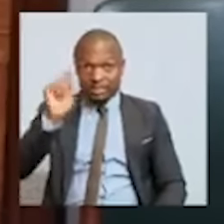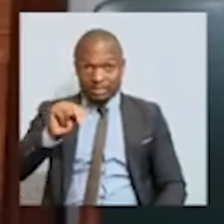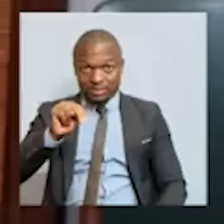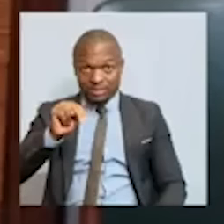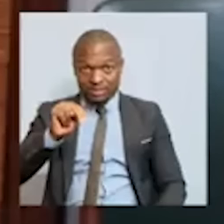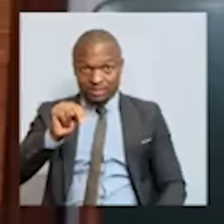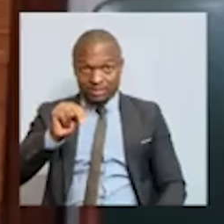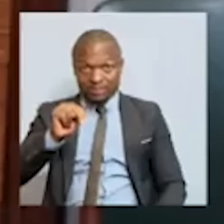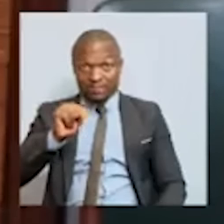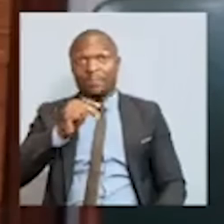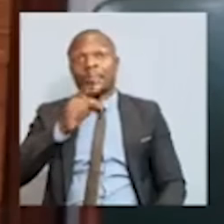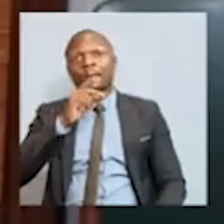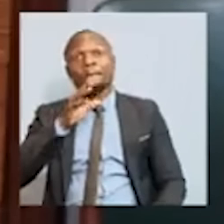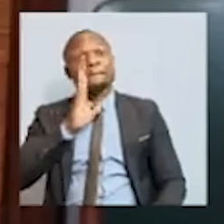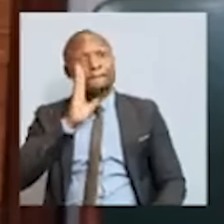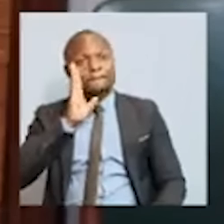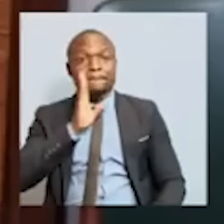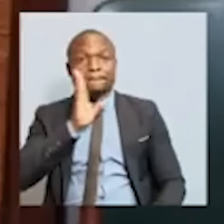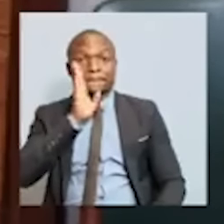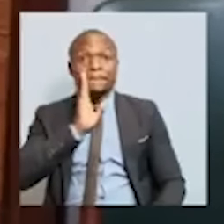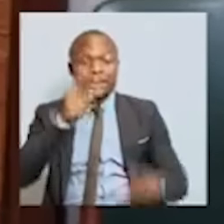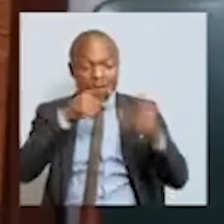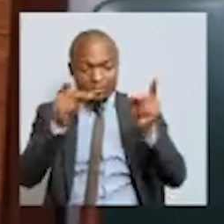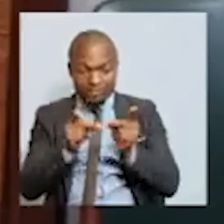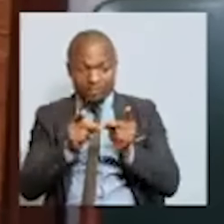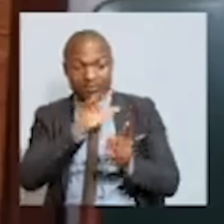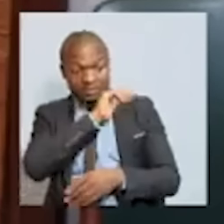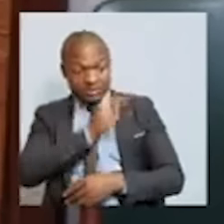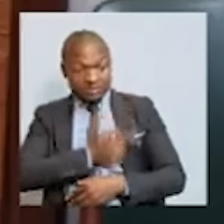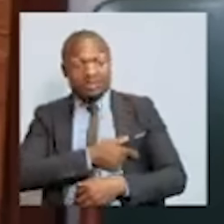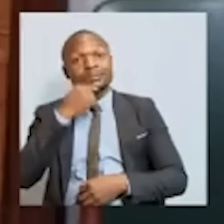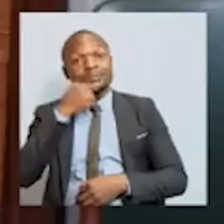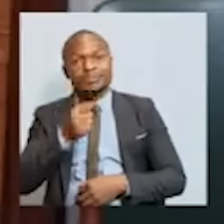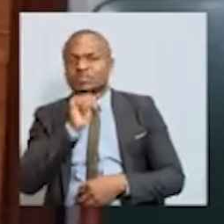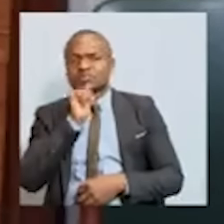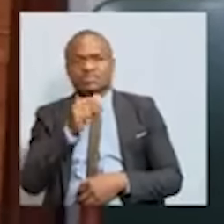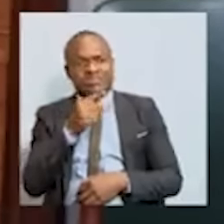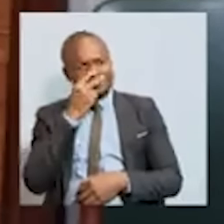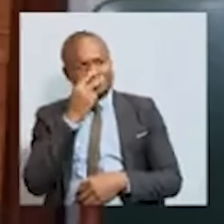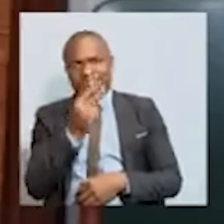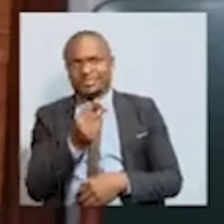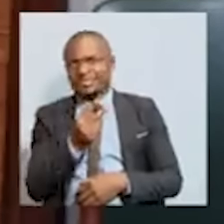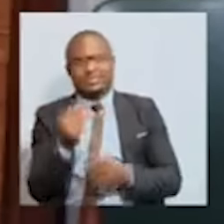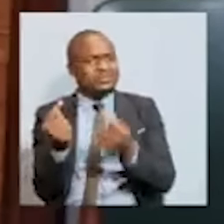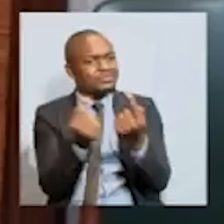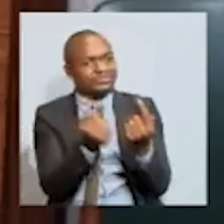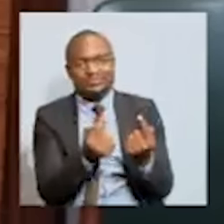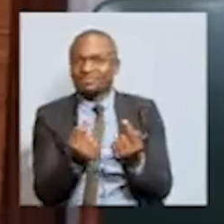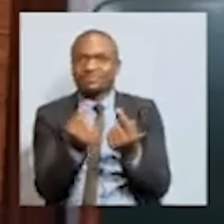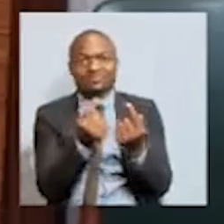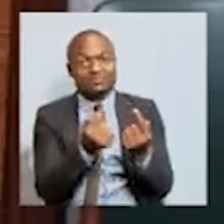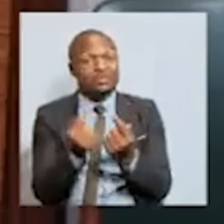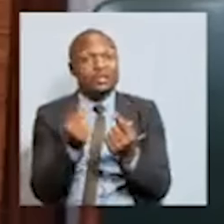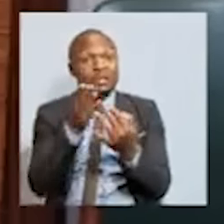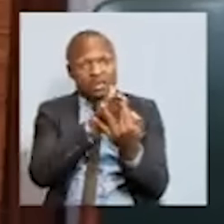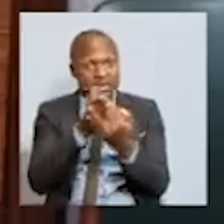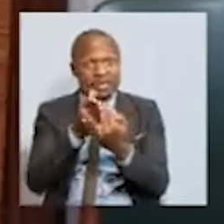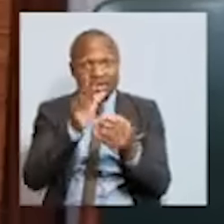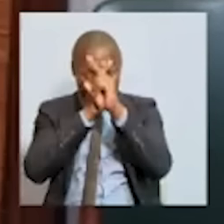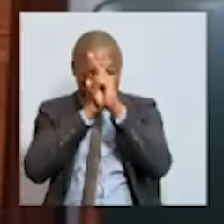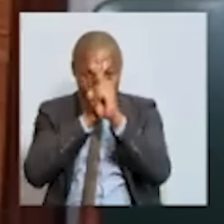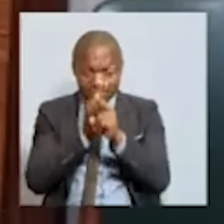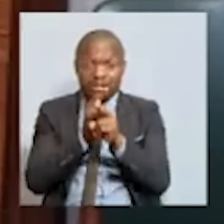lady. Ms. J. Sipatunyana stated that she did not witness the incident between Honorable